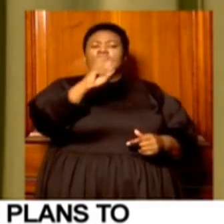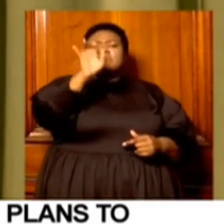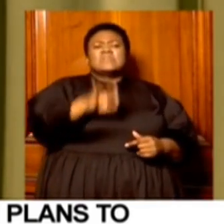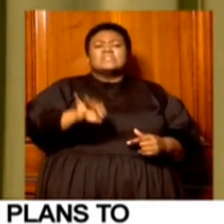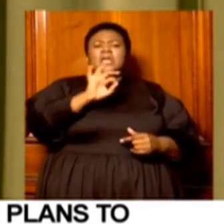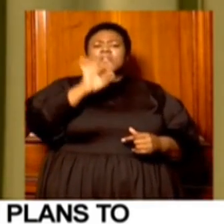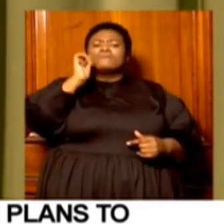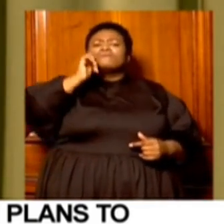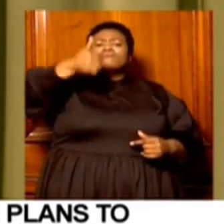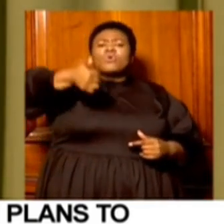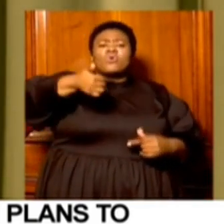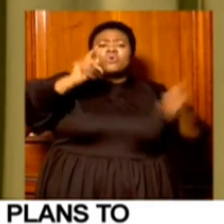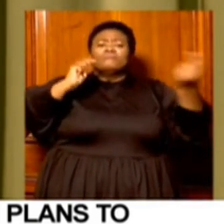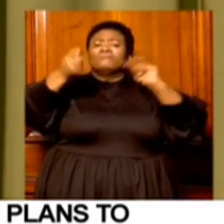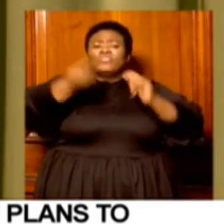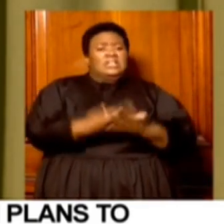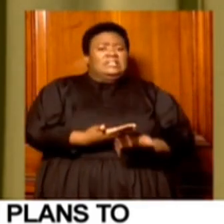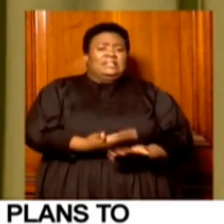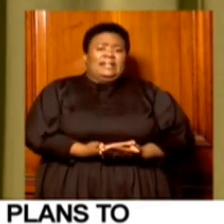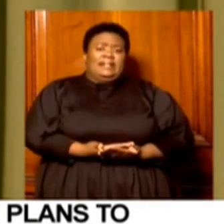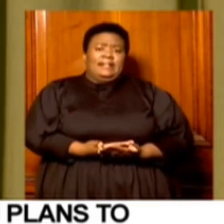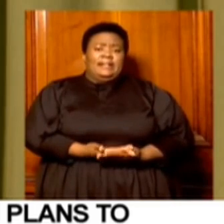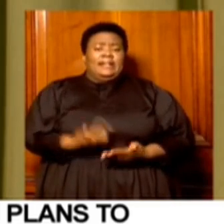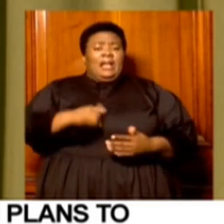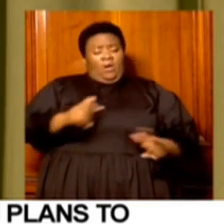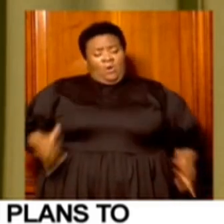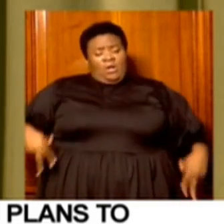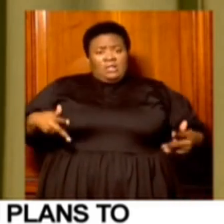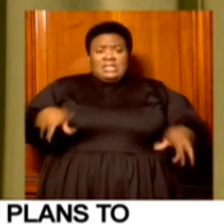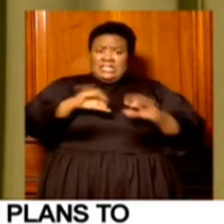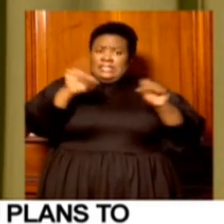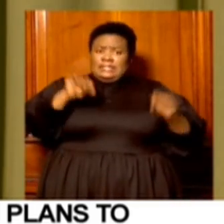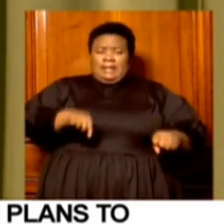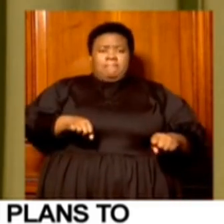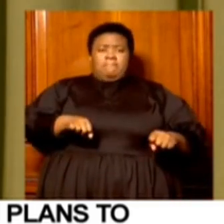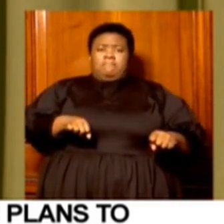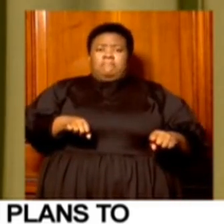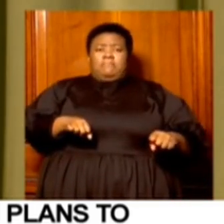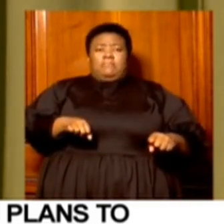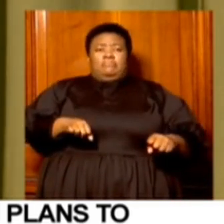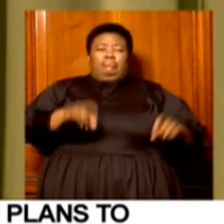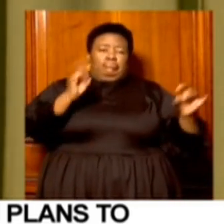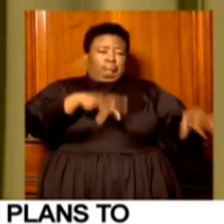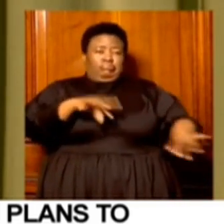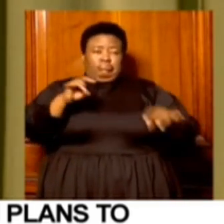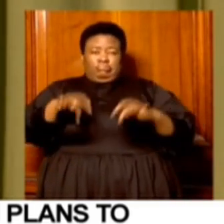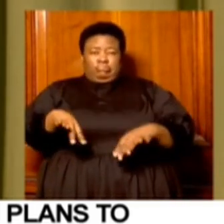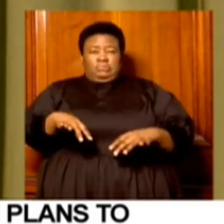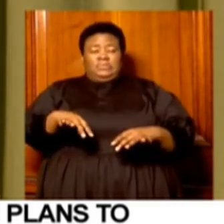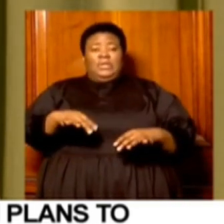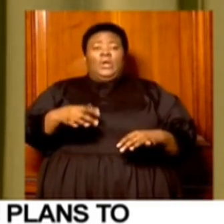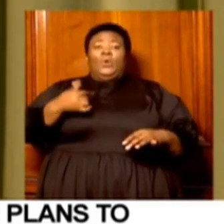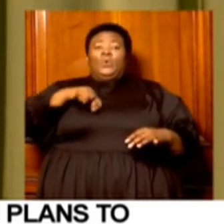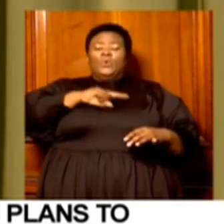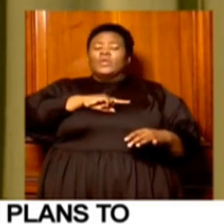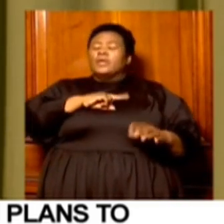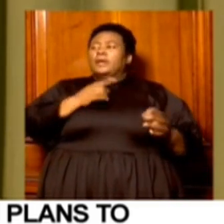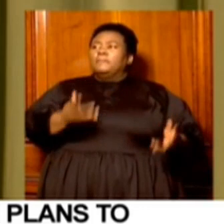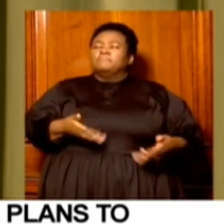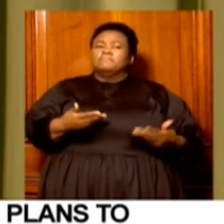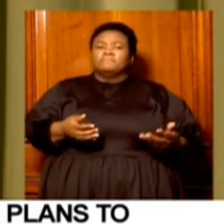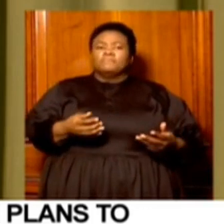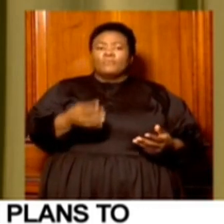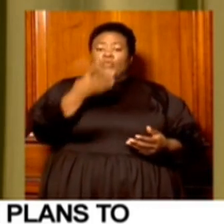tomorrow. Our rail system is totally shattered. We are 4 years behind in terms of